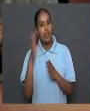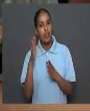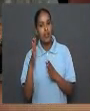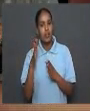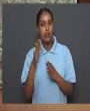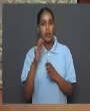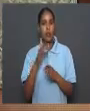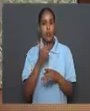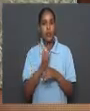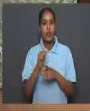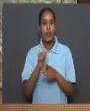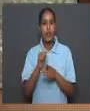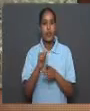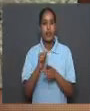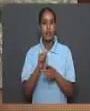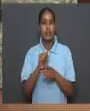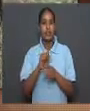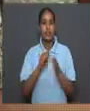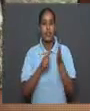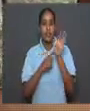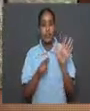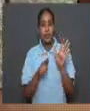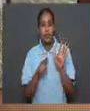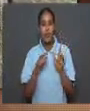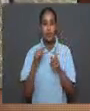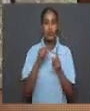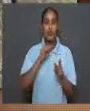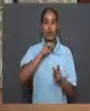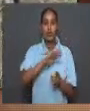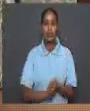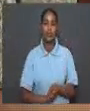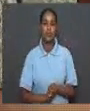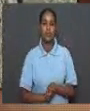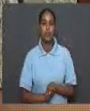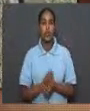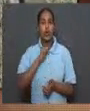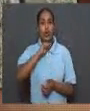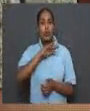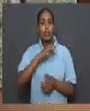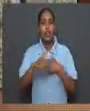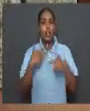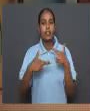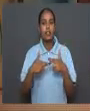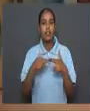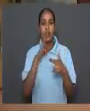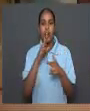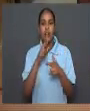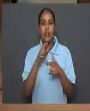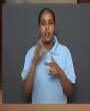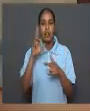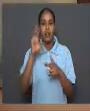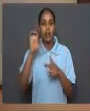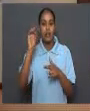made of metal are susceptible to corrosion. Corrosion reactions are